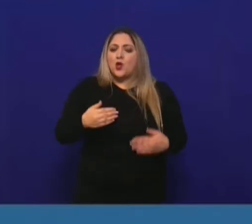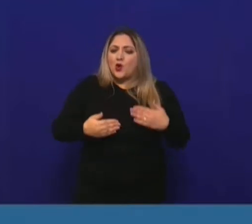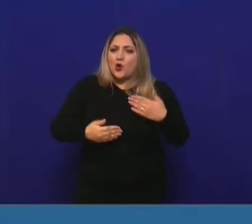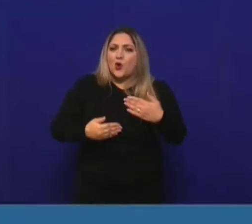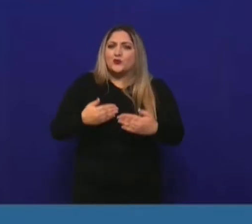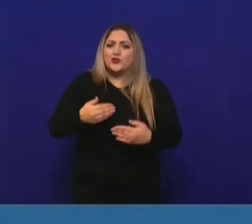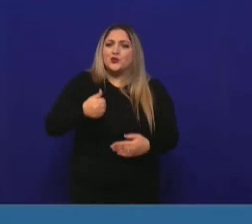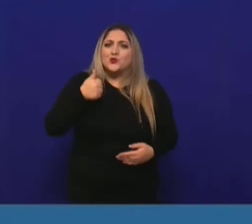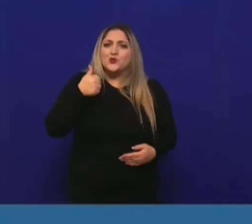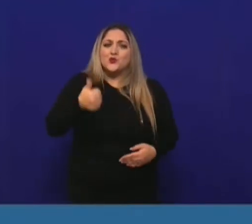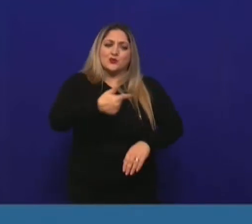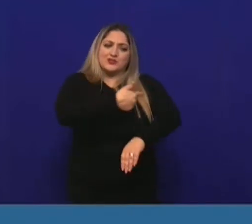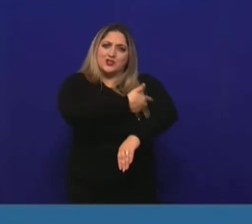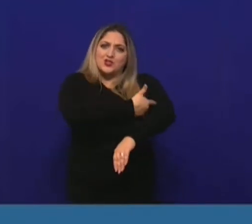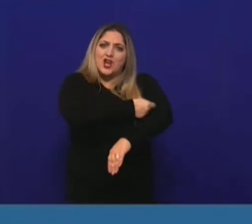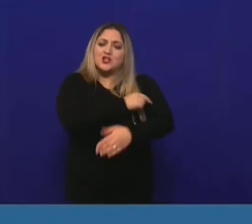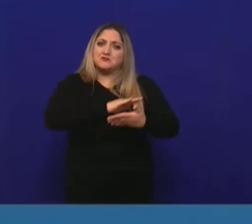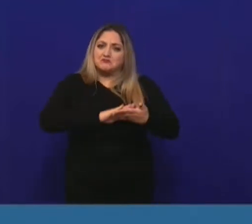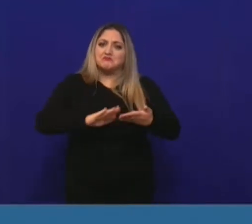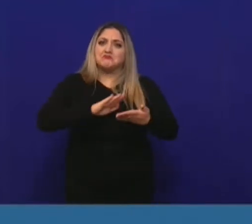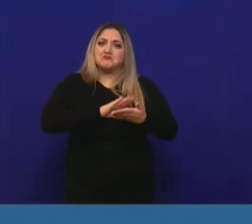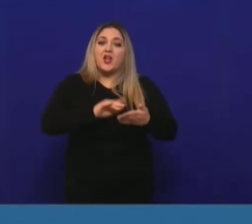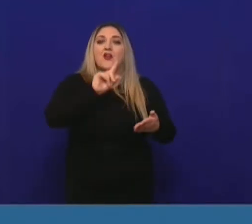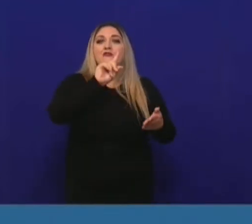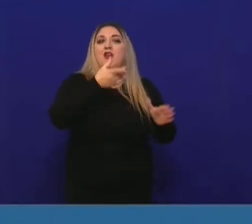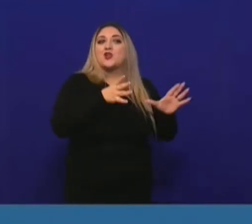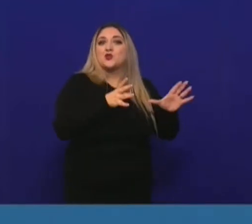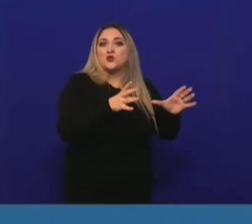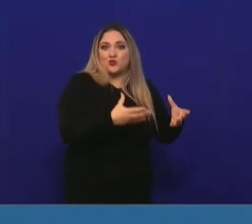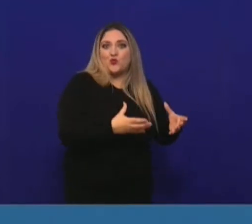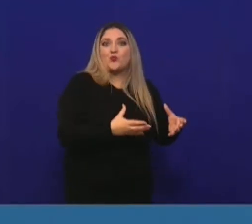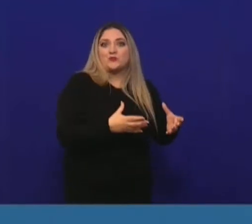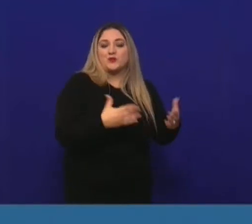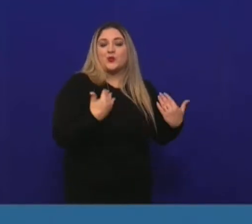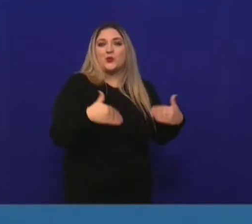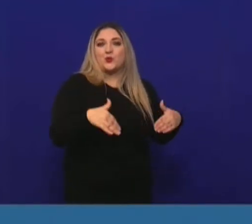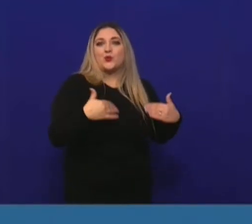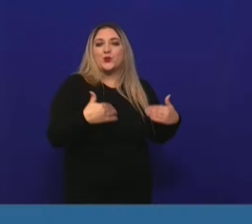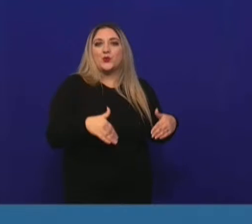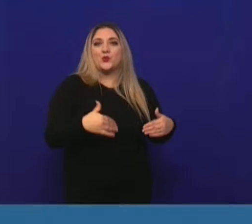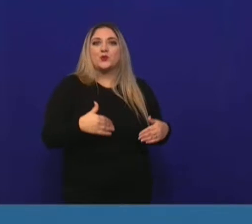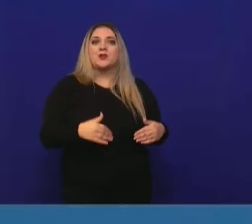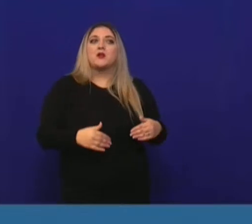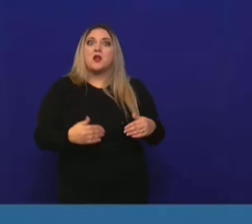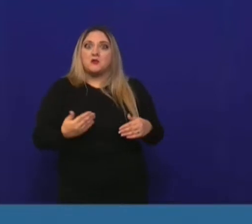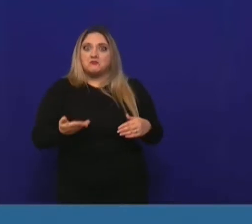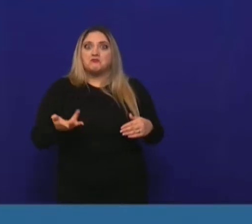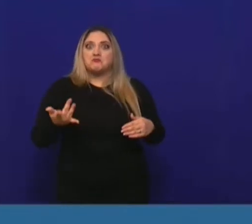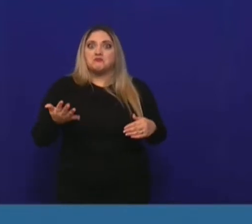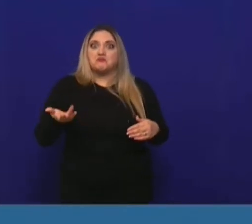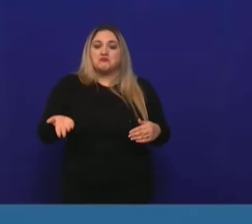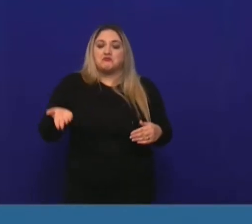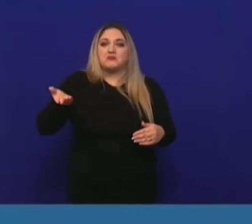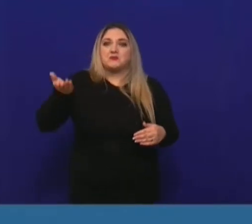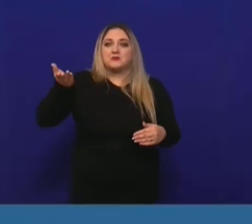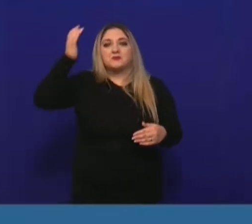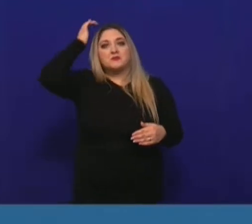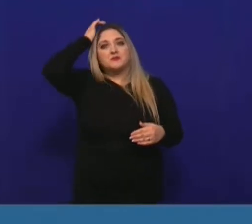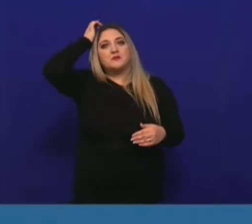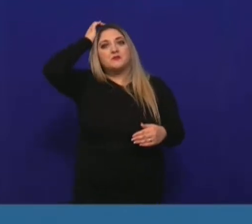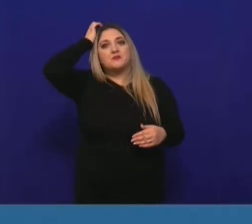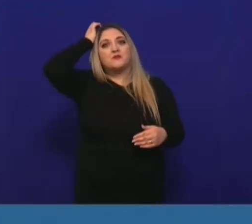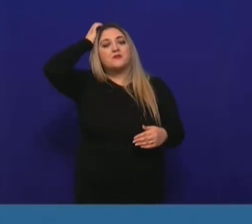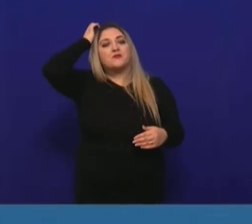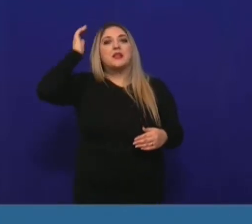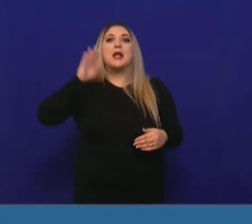very well with our vaccination of the first cohort. In fact, we have covered substantial numbers in those people who